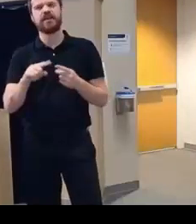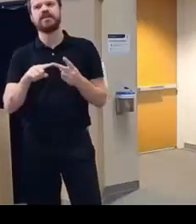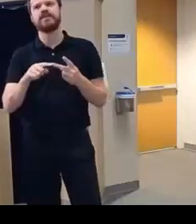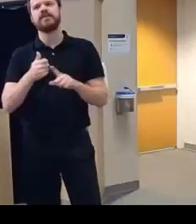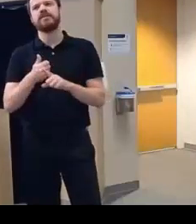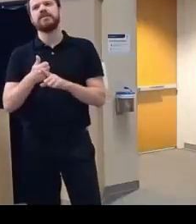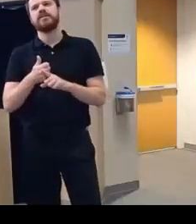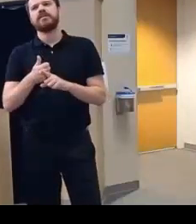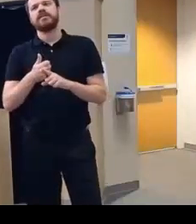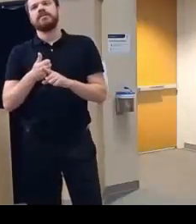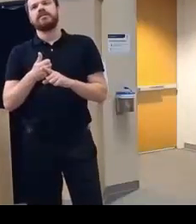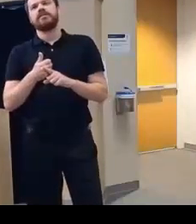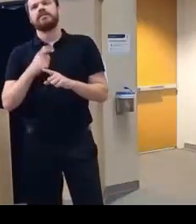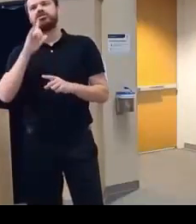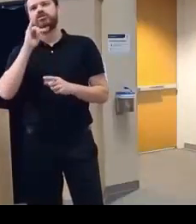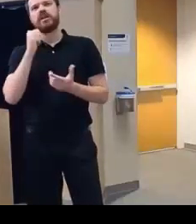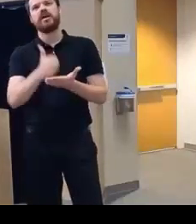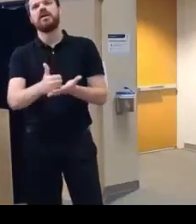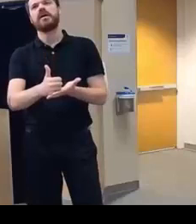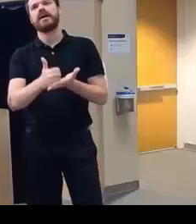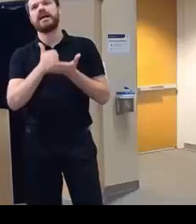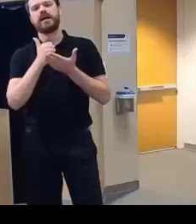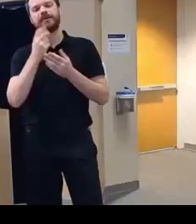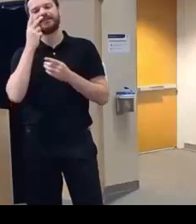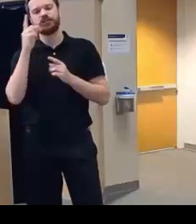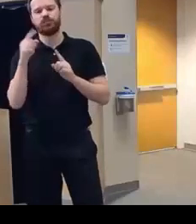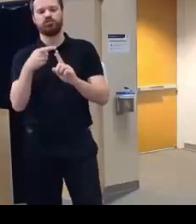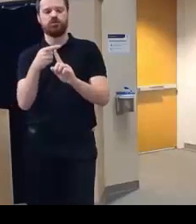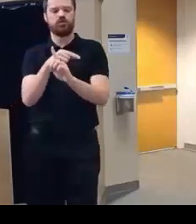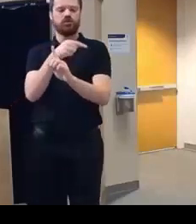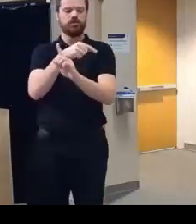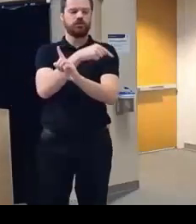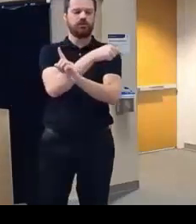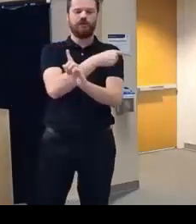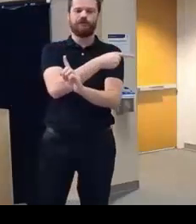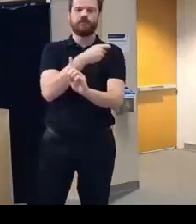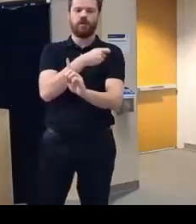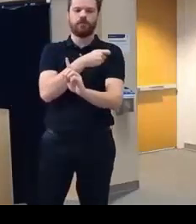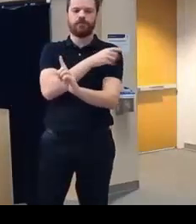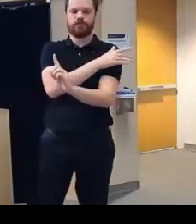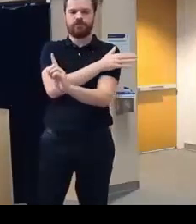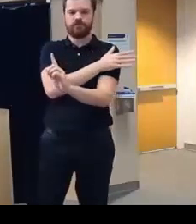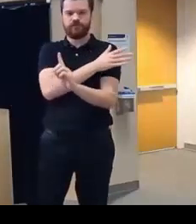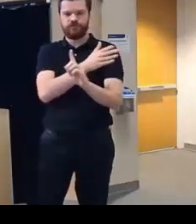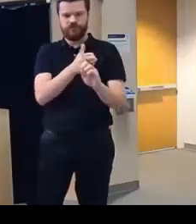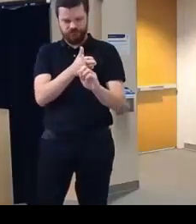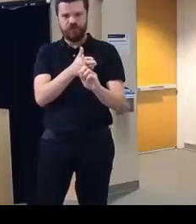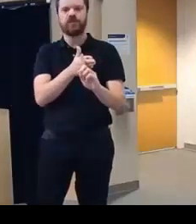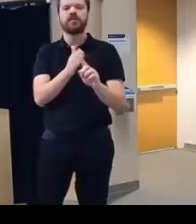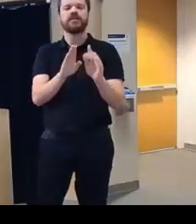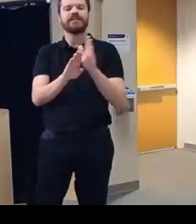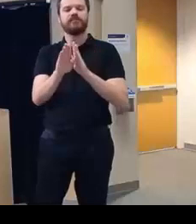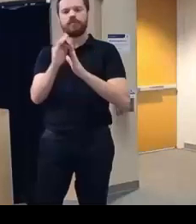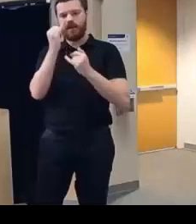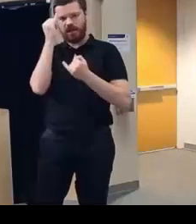really helps to see where you came from and all the experiences you had and how you developed the ideas